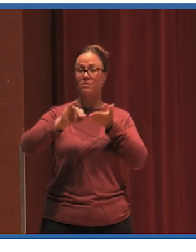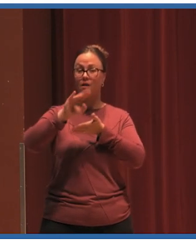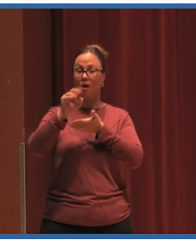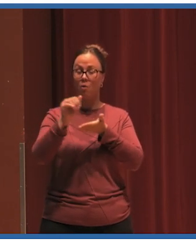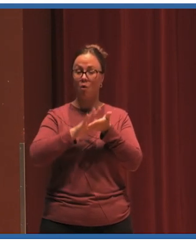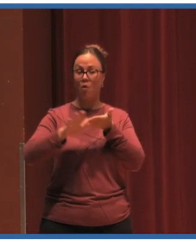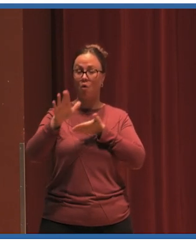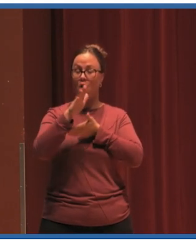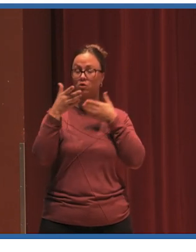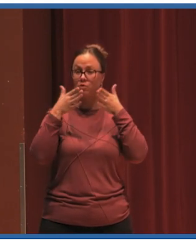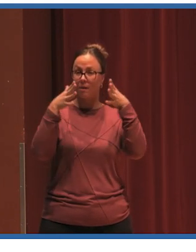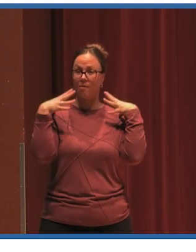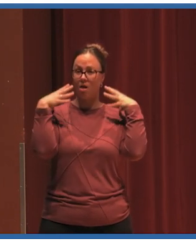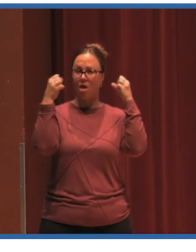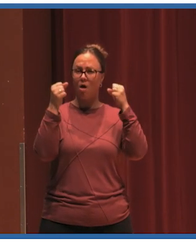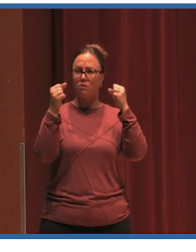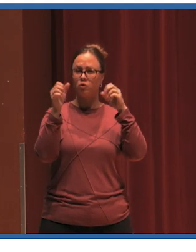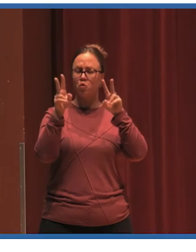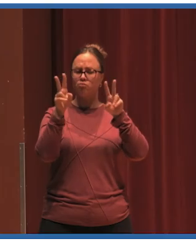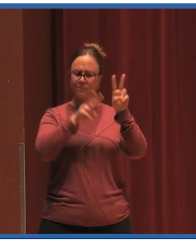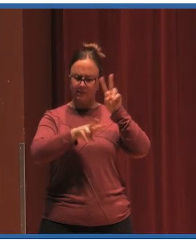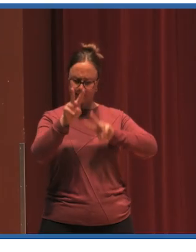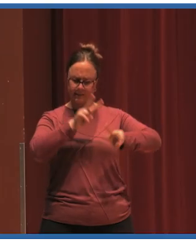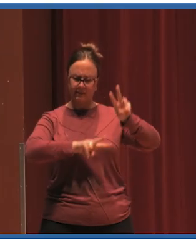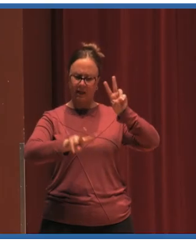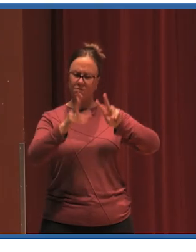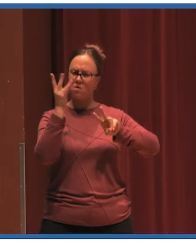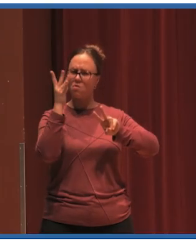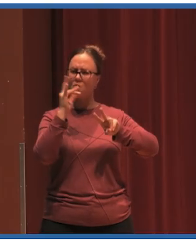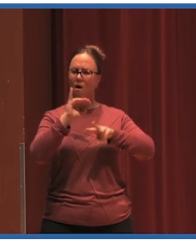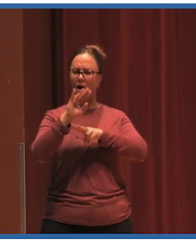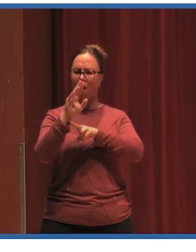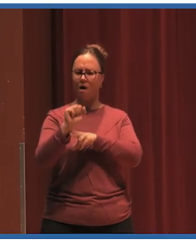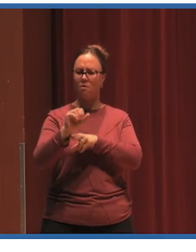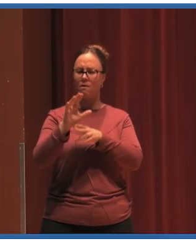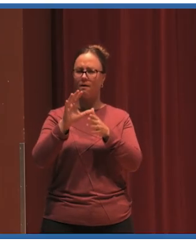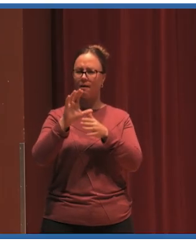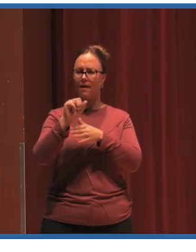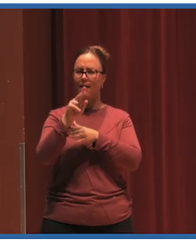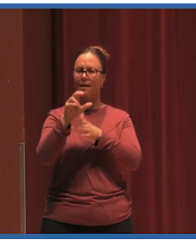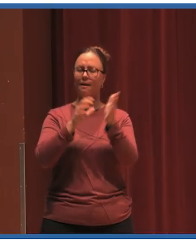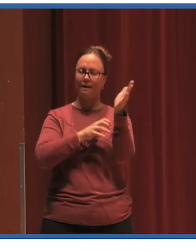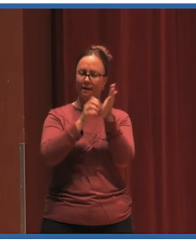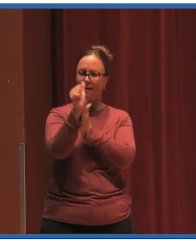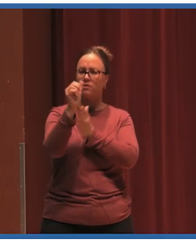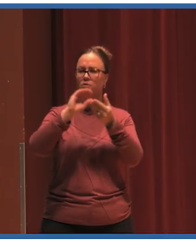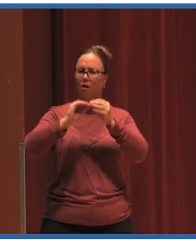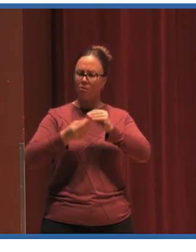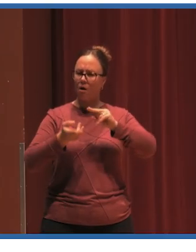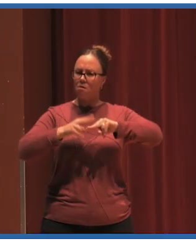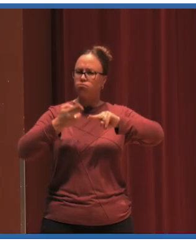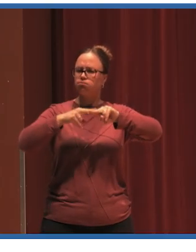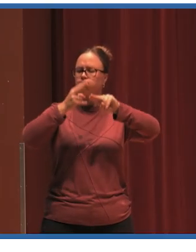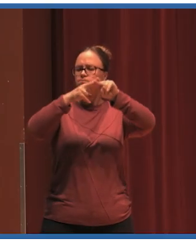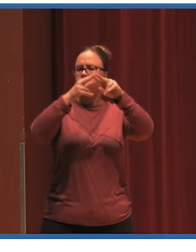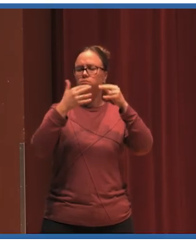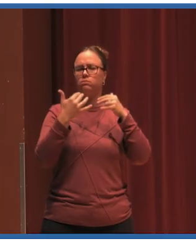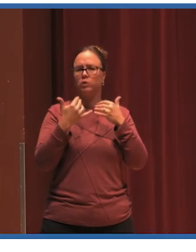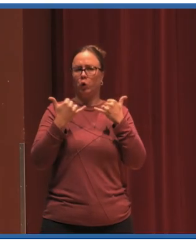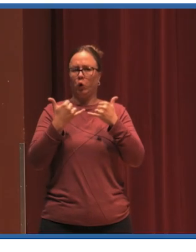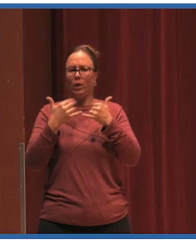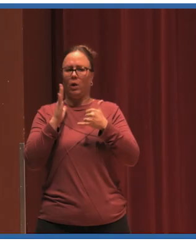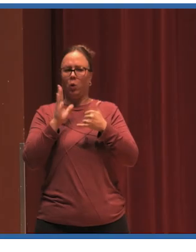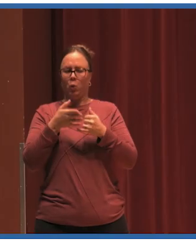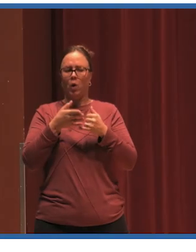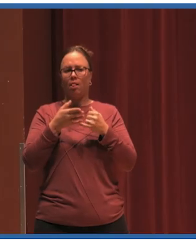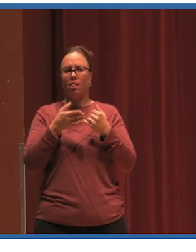the factors behind the rise in cancer rates in Iowa. We're currently working on finalizing the interim report for that, which we'll be sending over